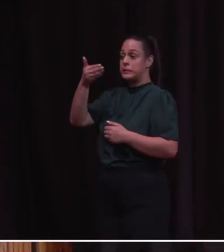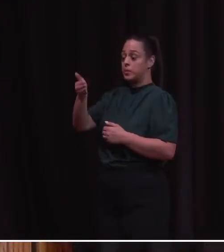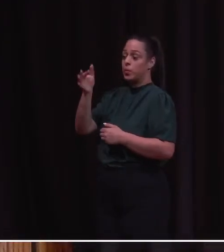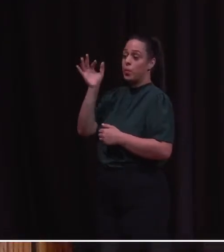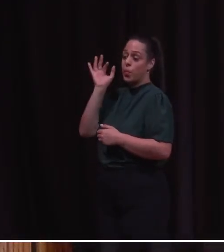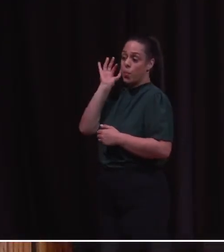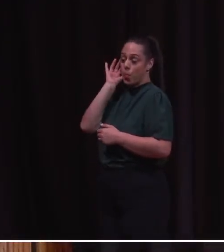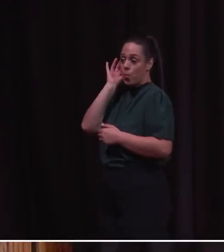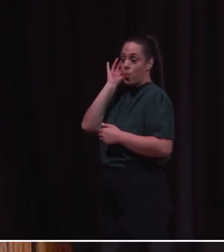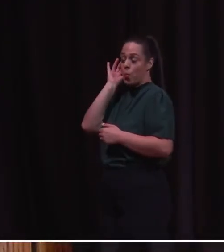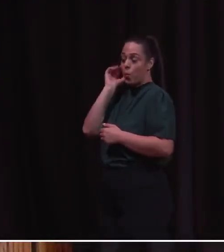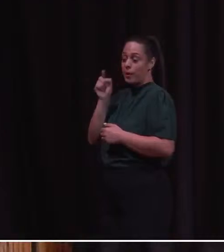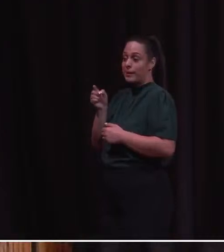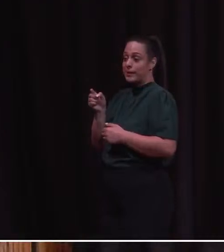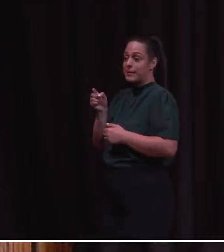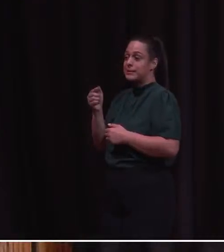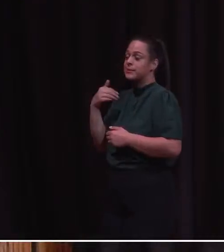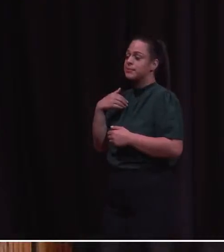treated as anomalies.